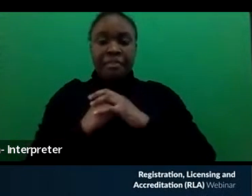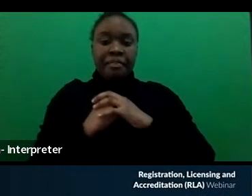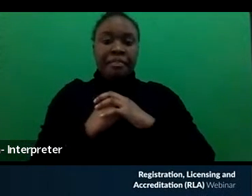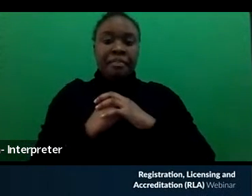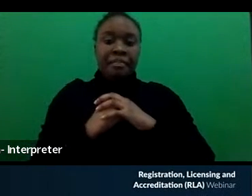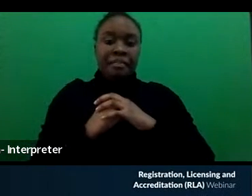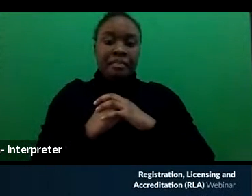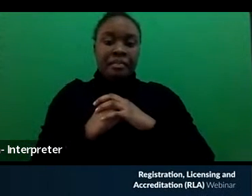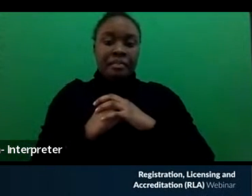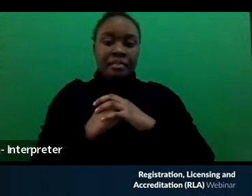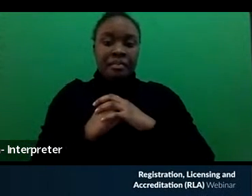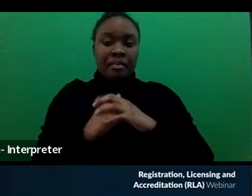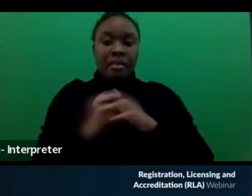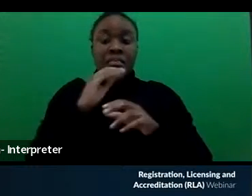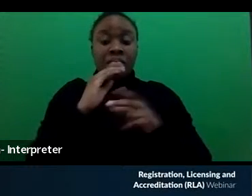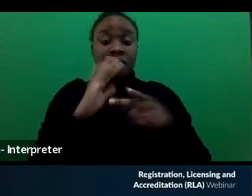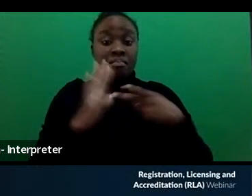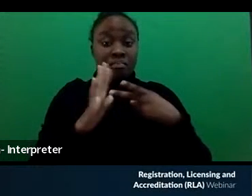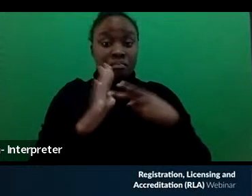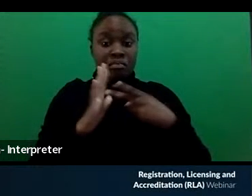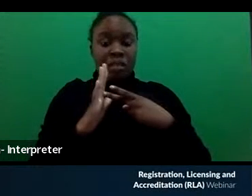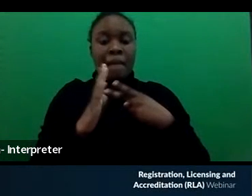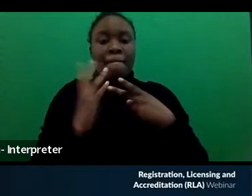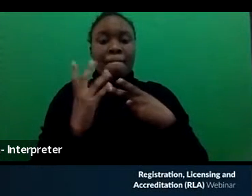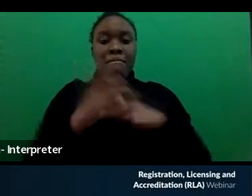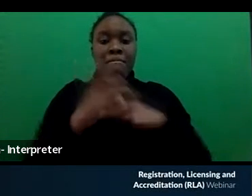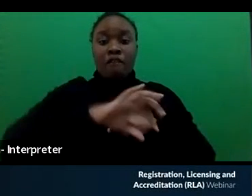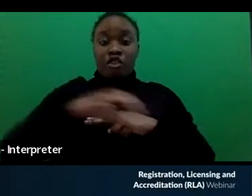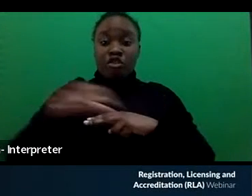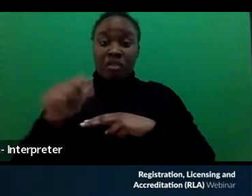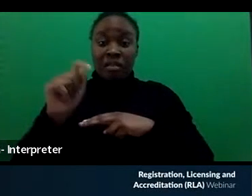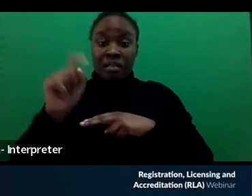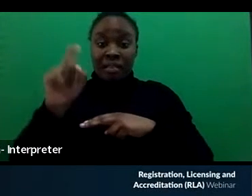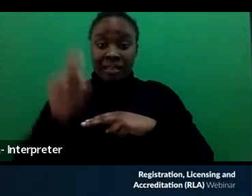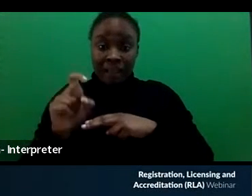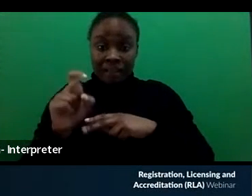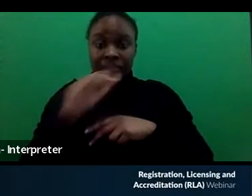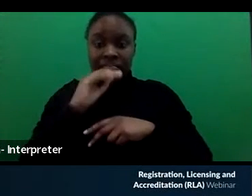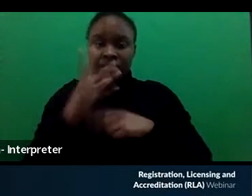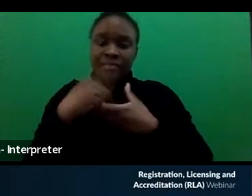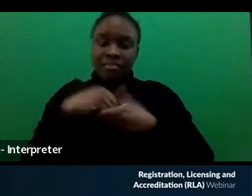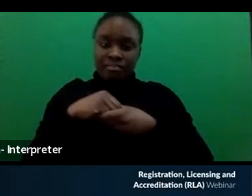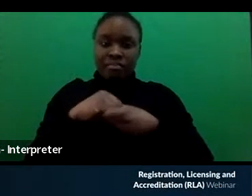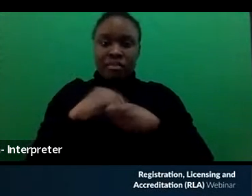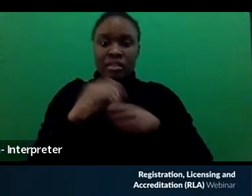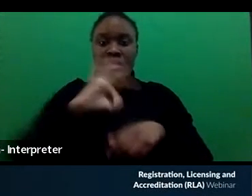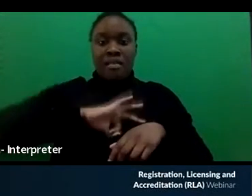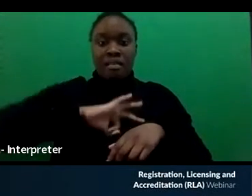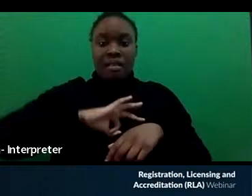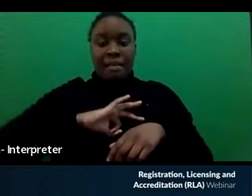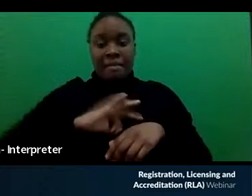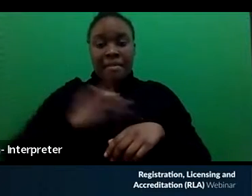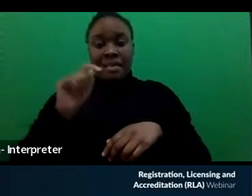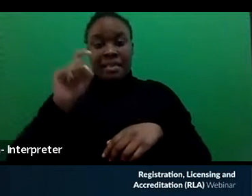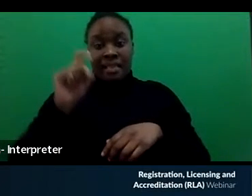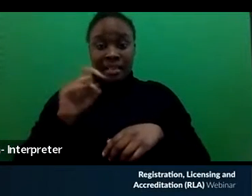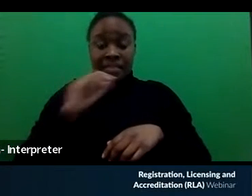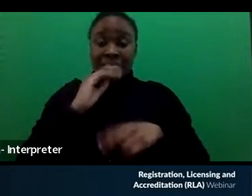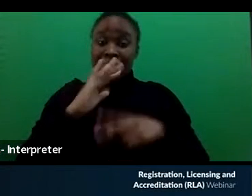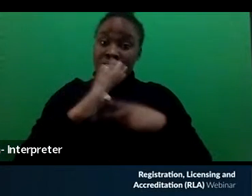have provisional tax. That's another obligation that they have as part of income tax, which there are two compulsory